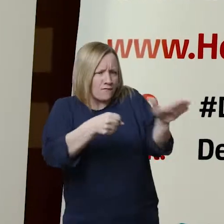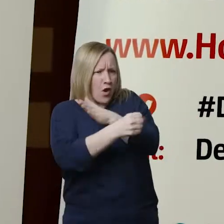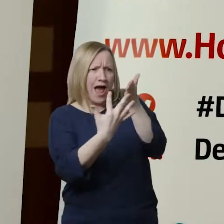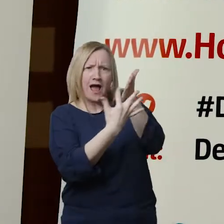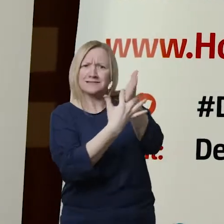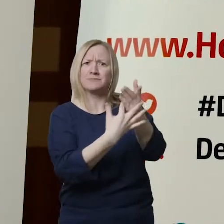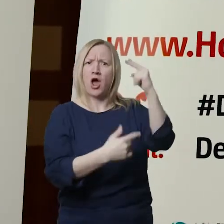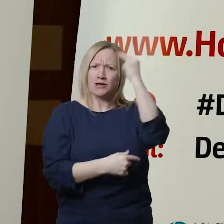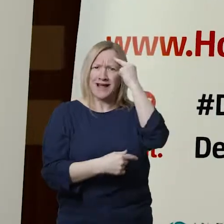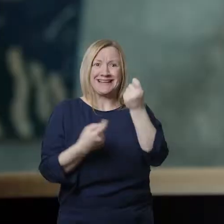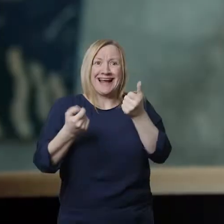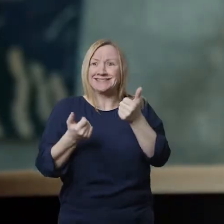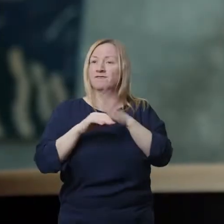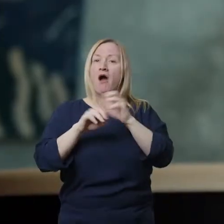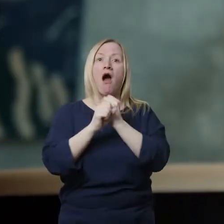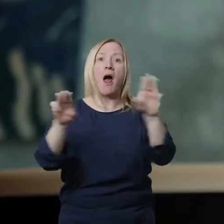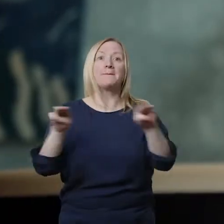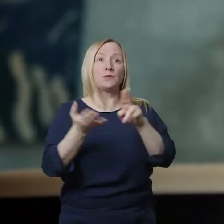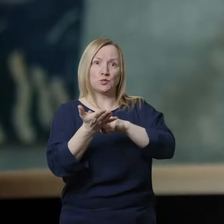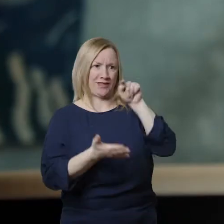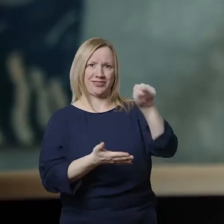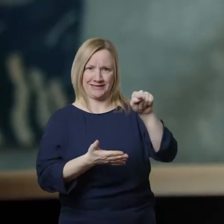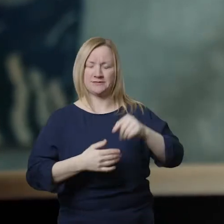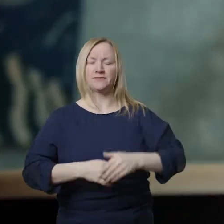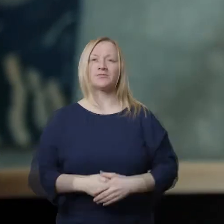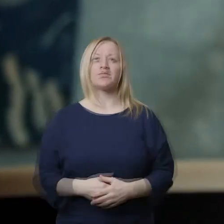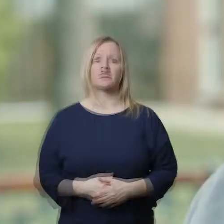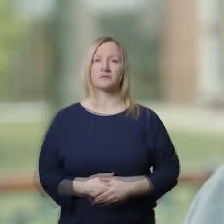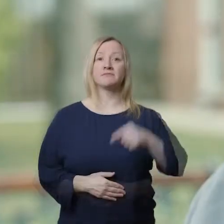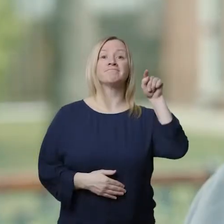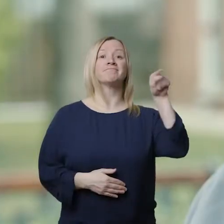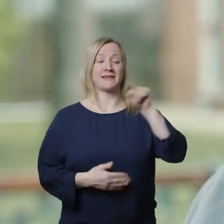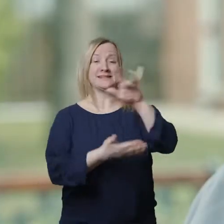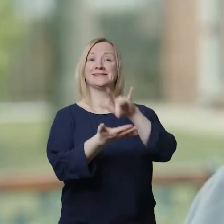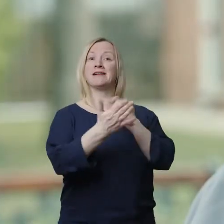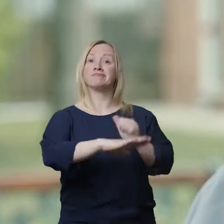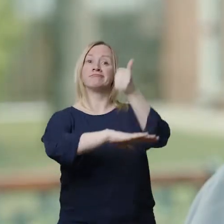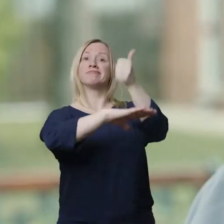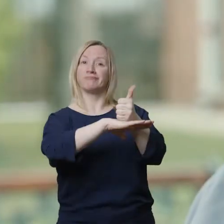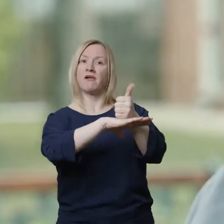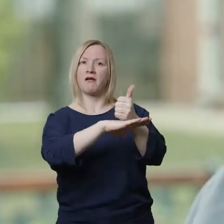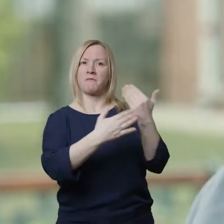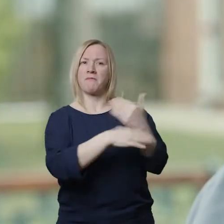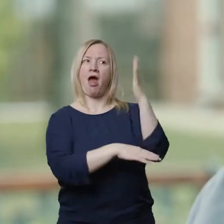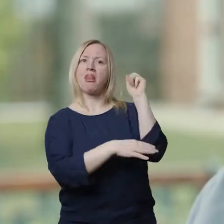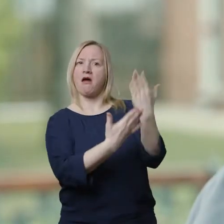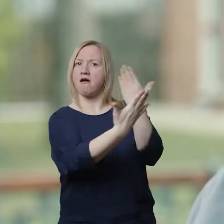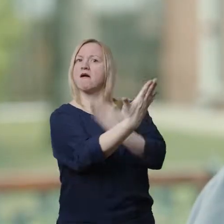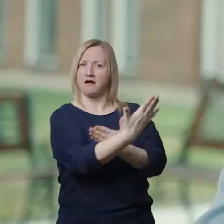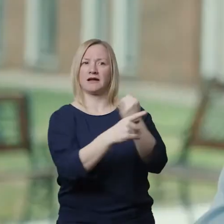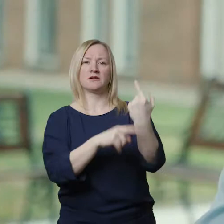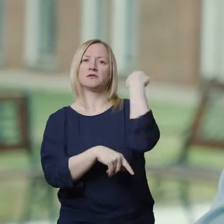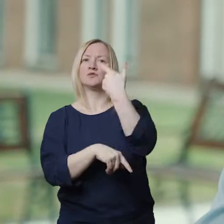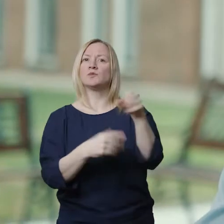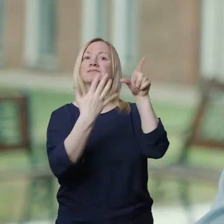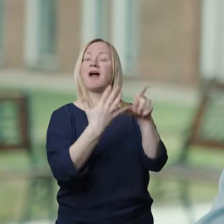centre covers are standards, education and awareness. The centre was set up under legislation in 2007.